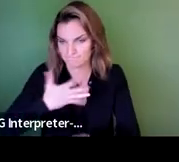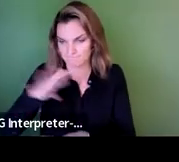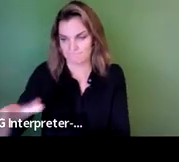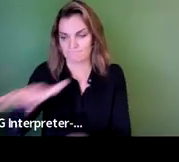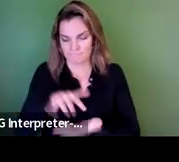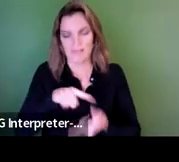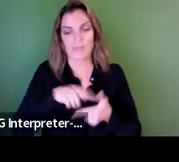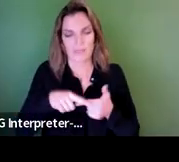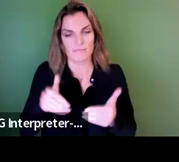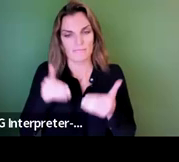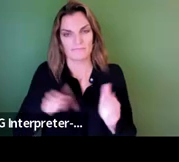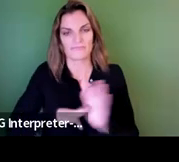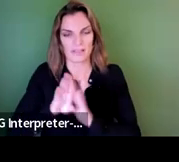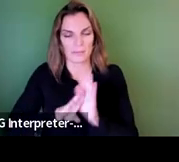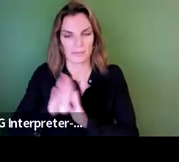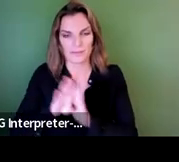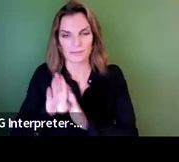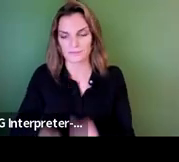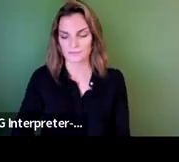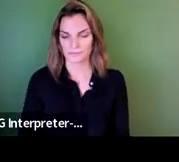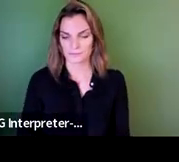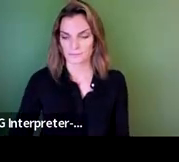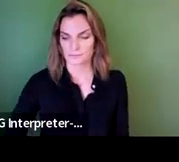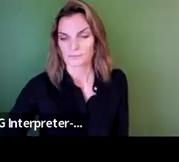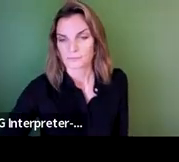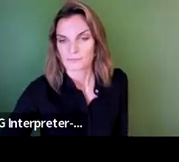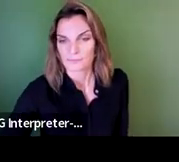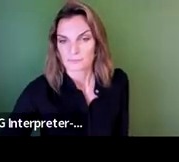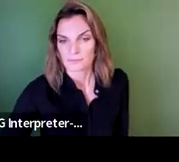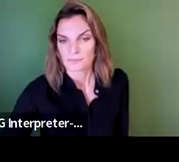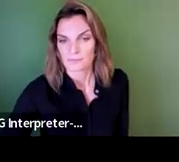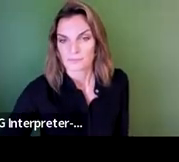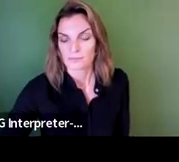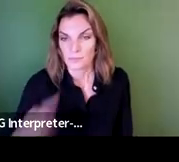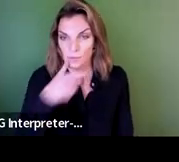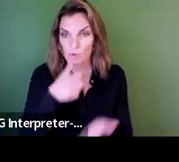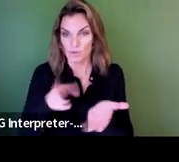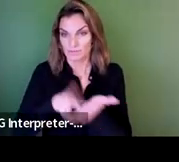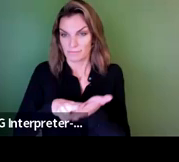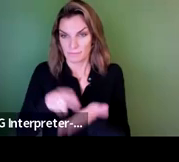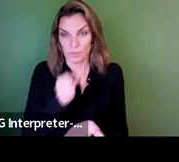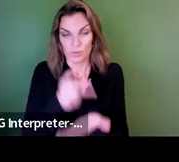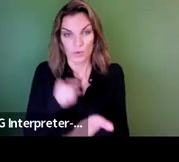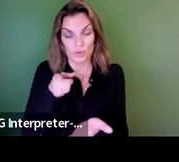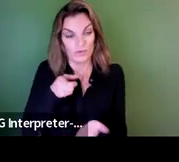when we're talking about who signs and approves the SPIL, the chair of the SILC